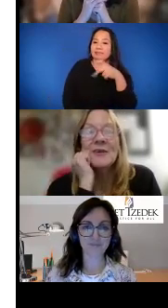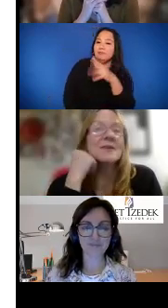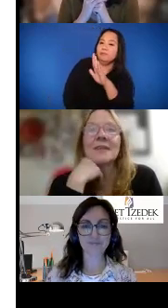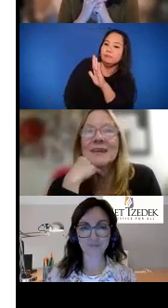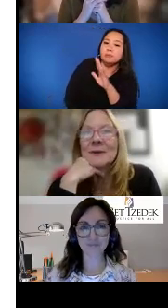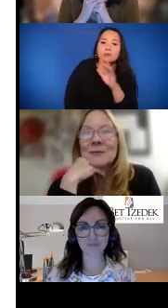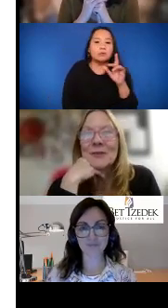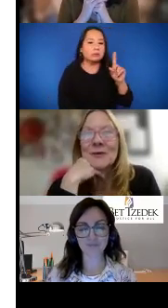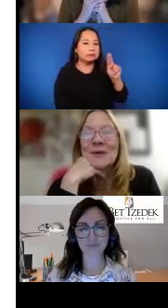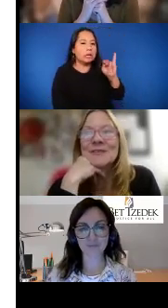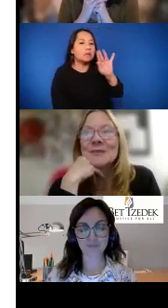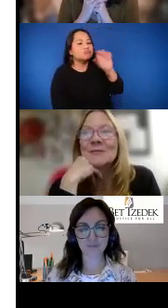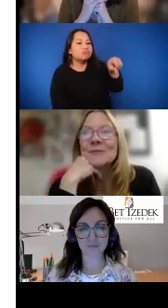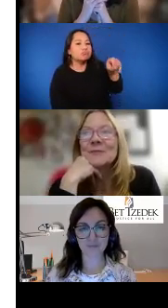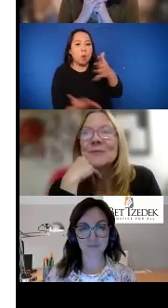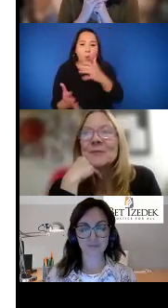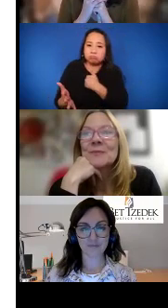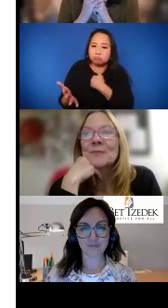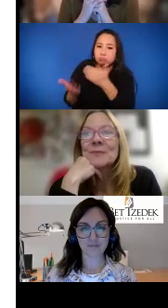you carry on and then I'll come to the question.